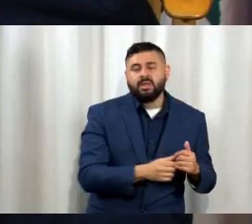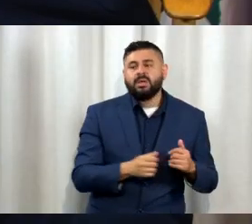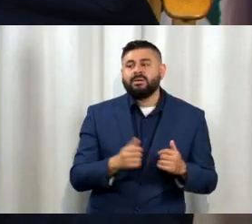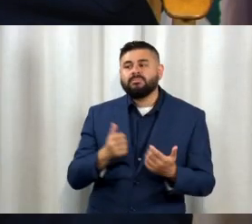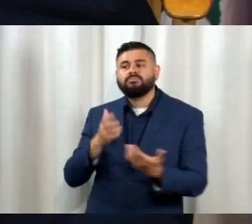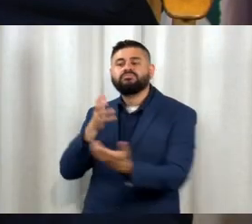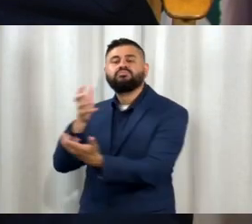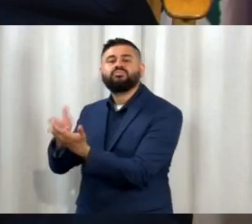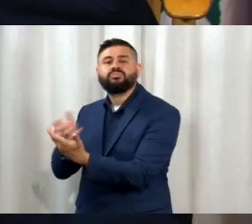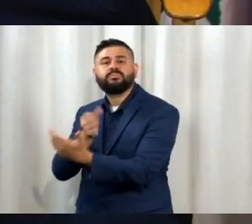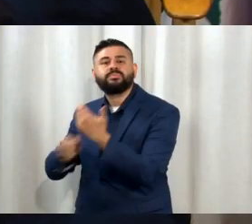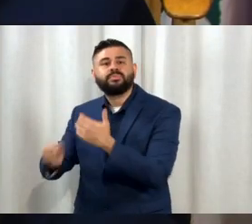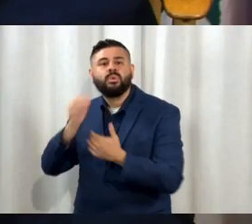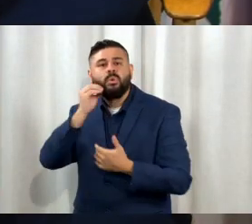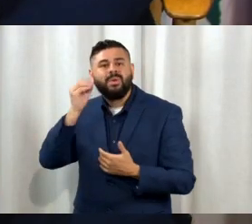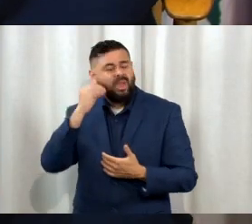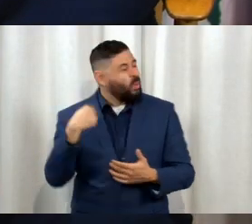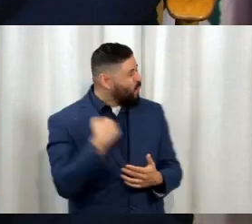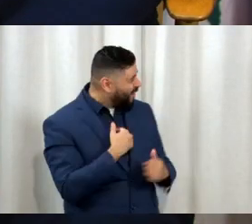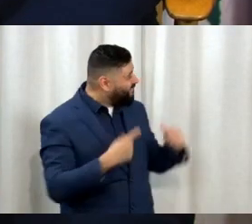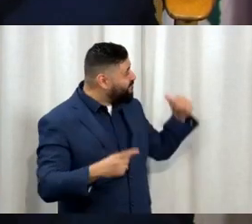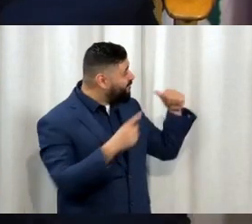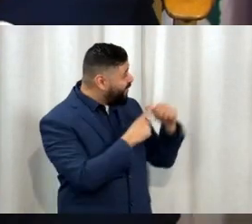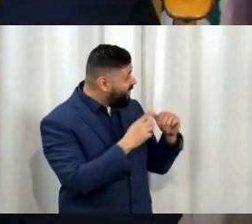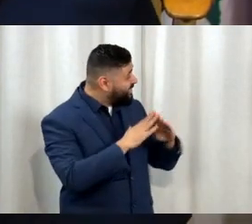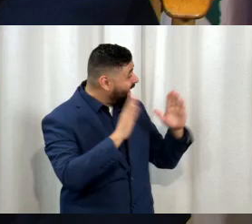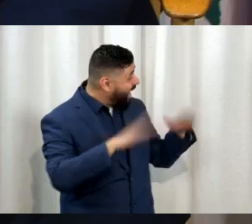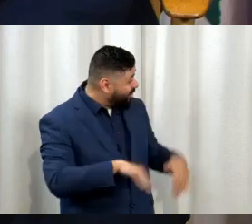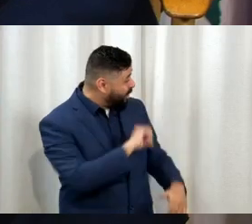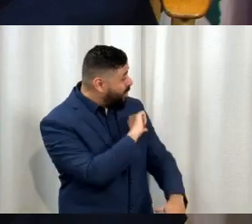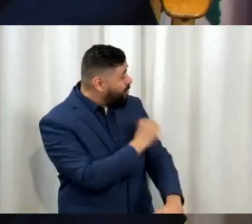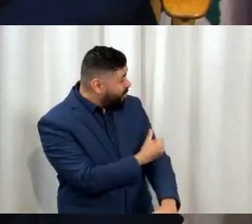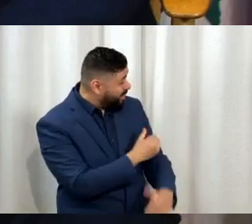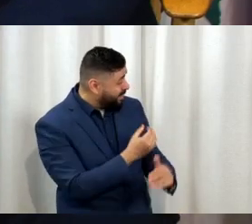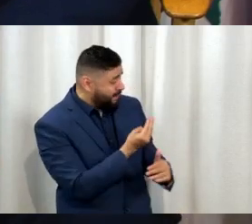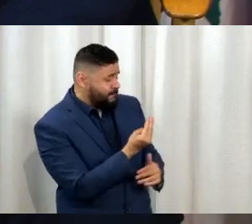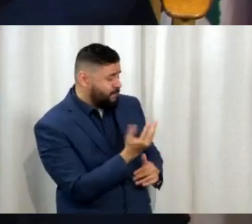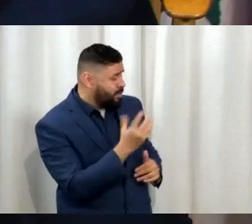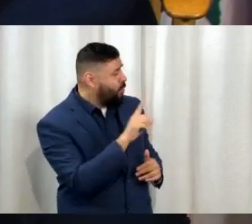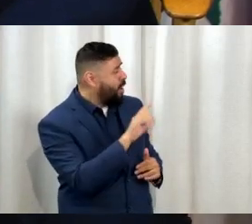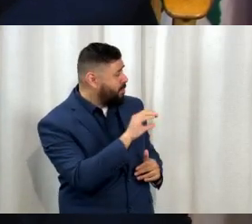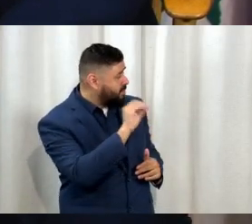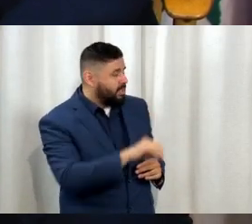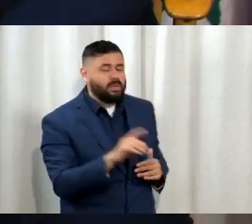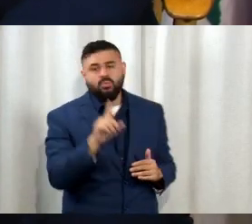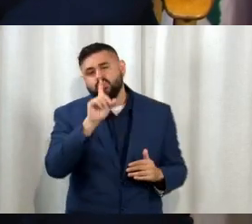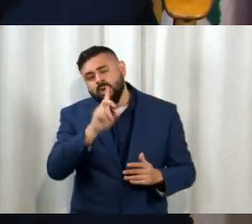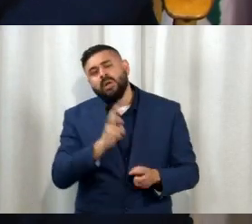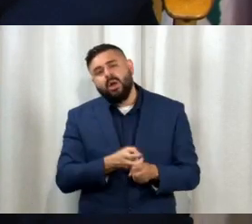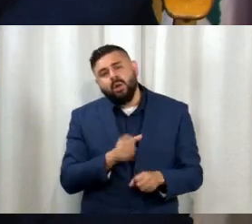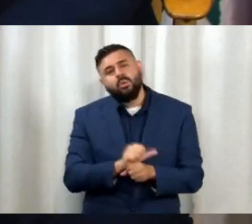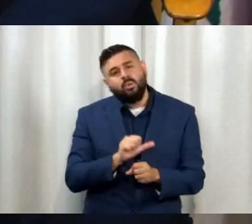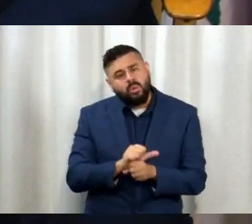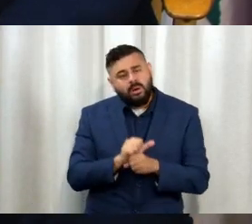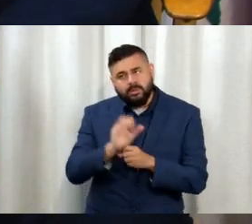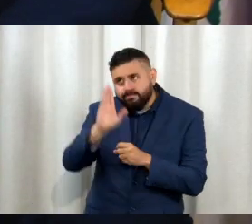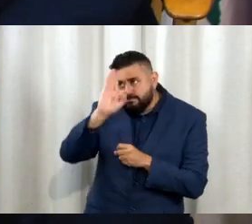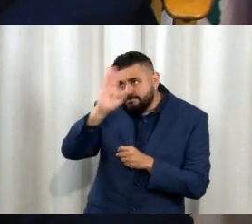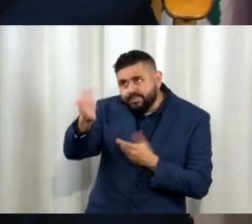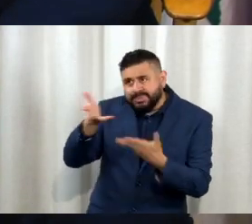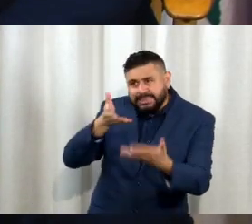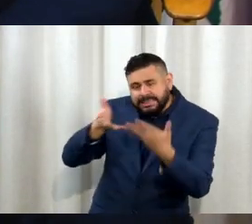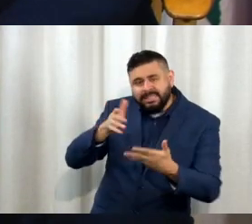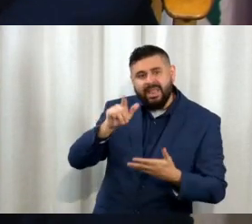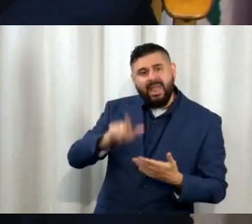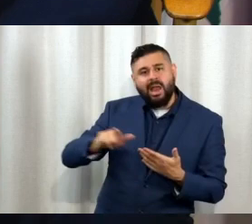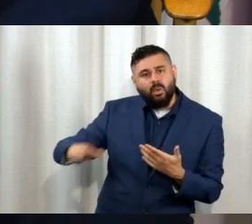first housing authorities to achieve 100% lease up. There's just a handful that are at 100%. It took really hard work working directly with the landlords